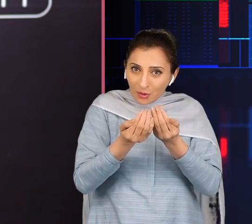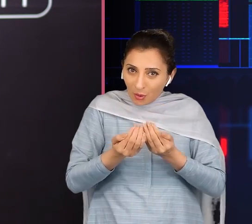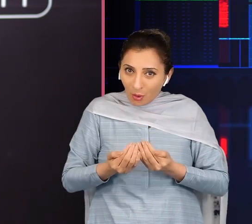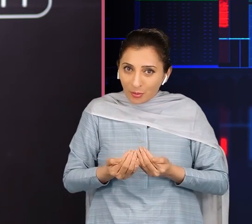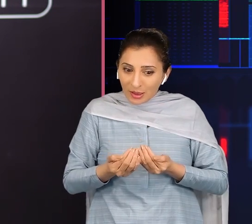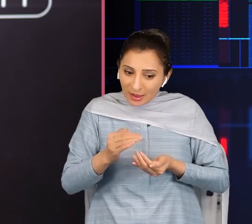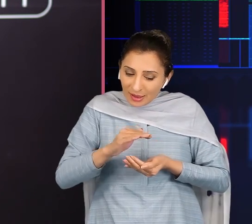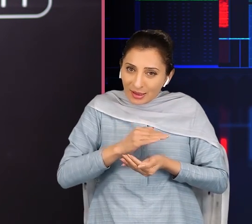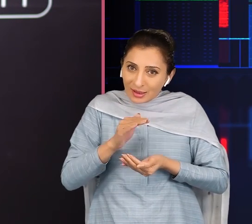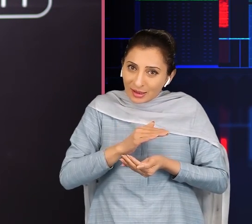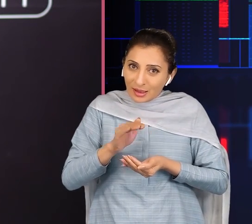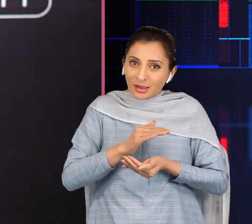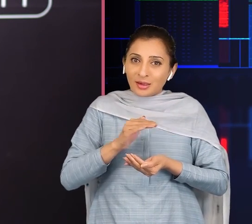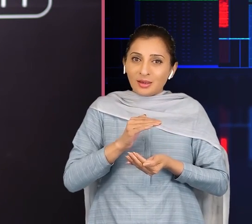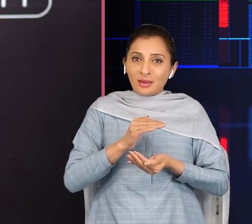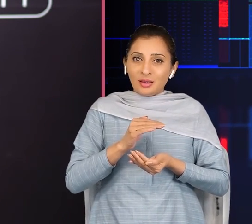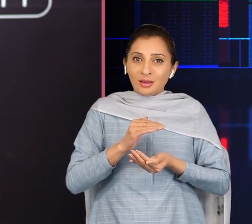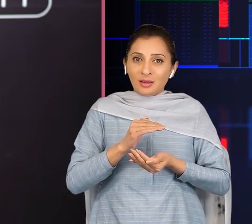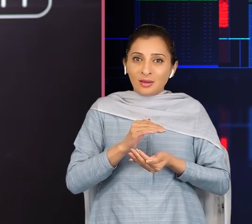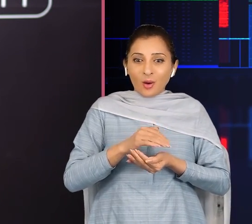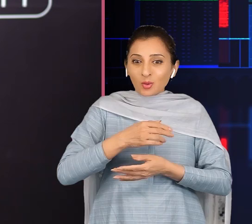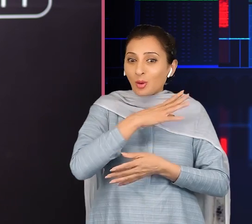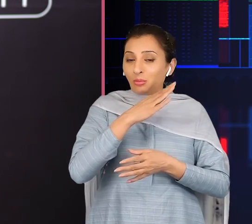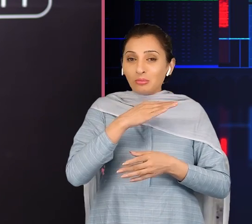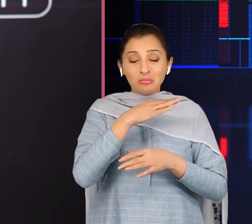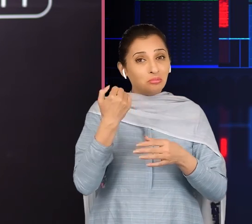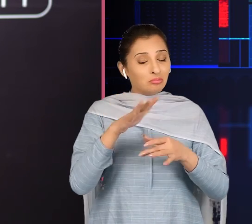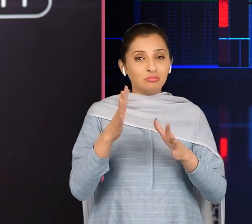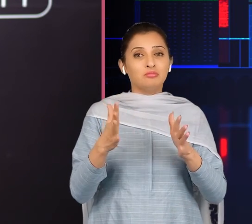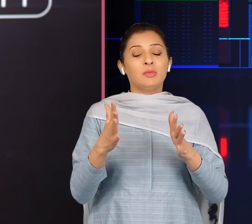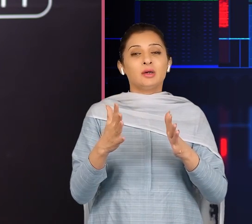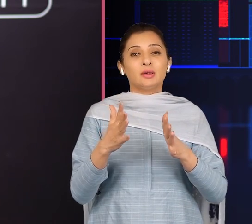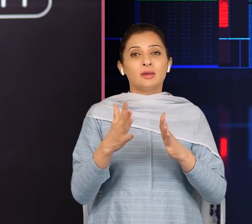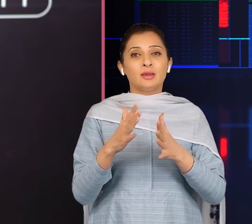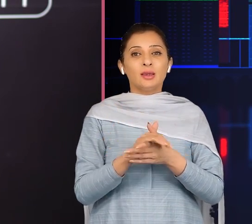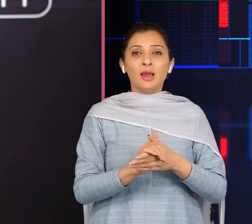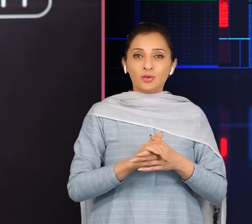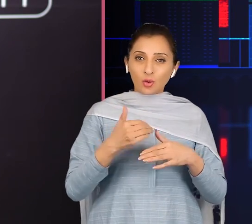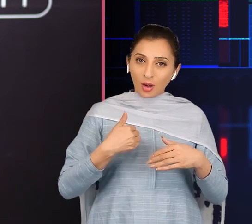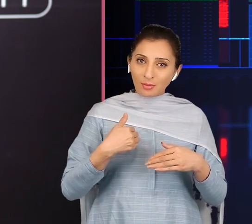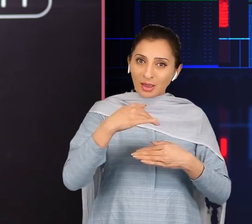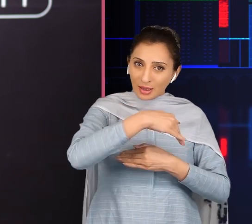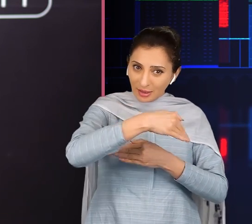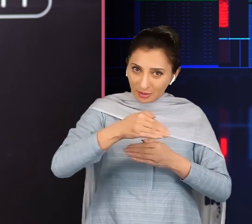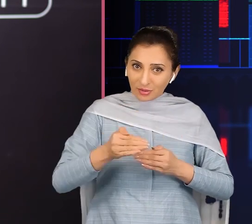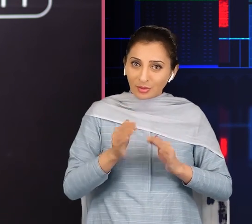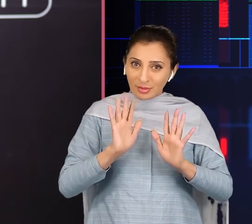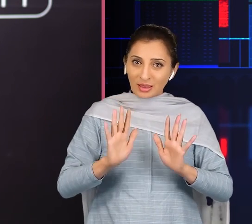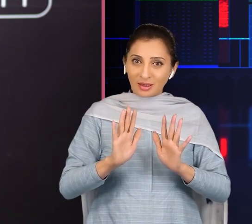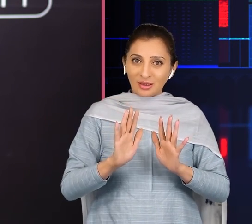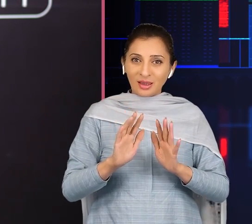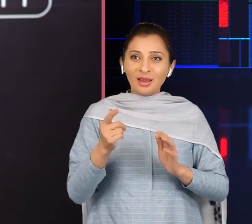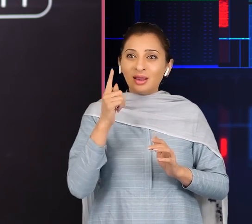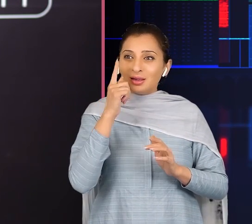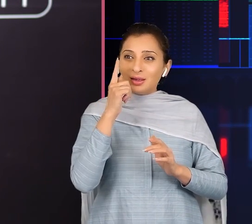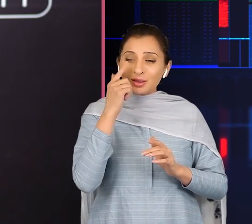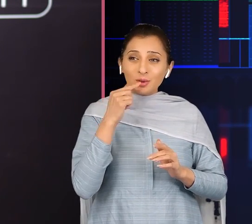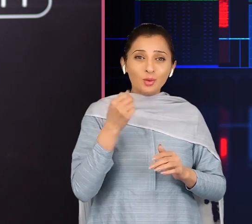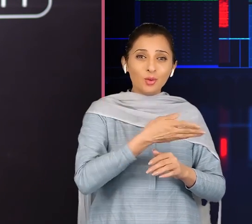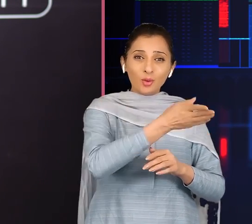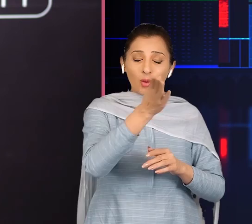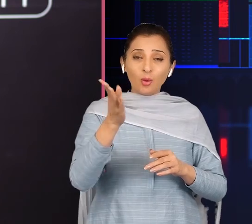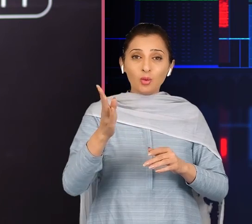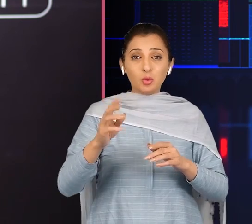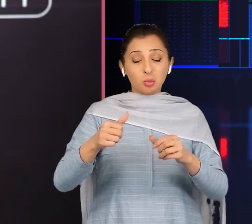stop being a breed-conscious society because there's so many street animals that could do with a home. We've got a shelter full of animals, but no adoptions because